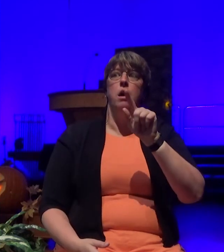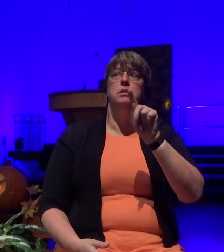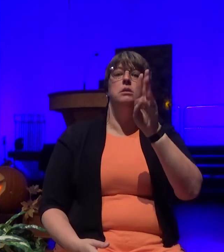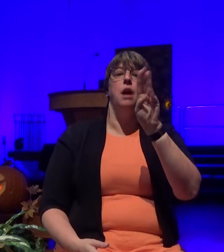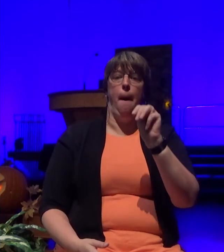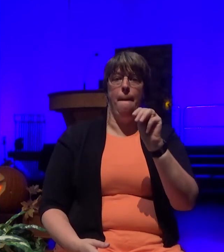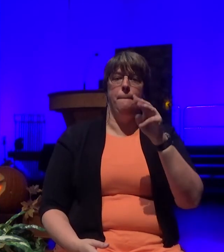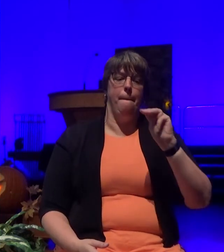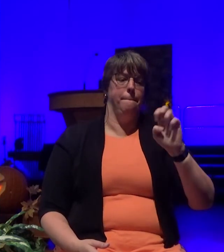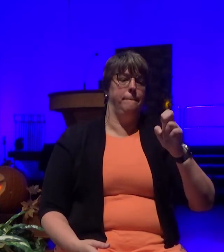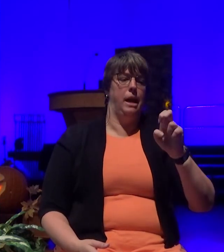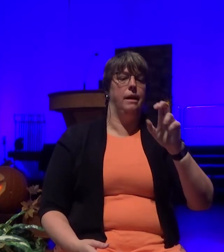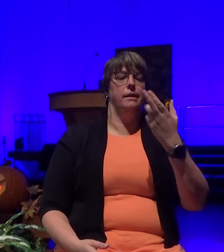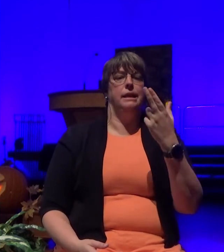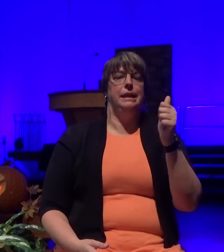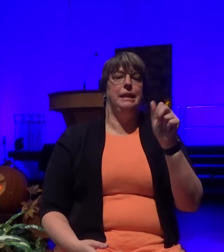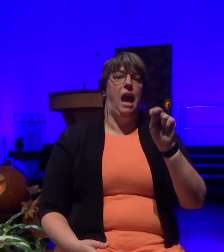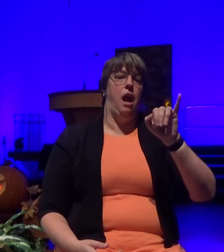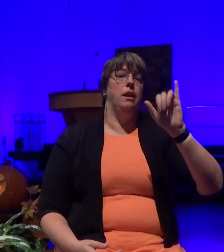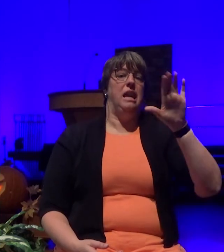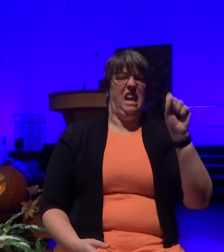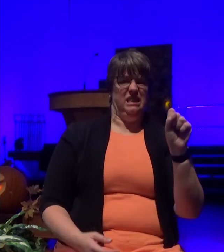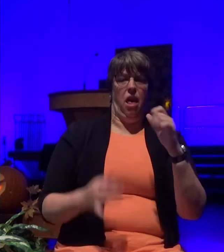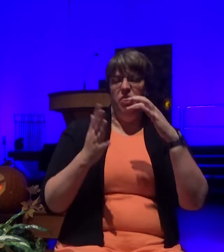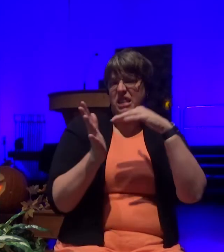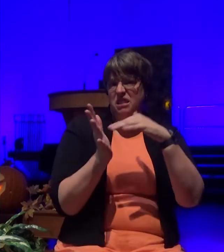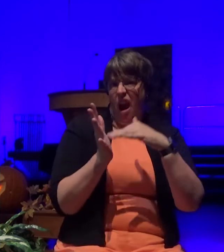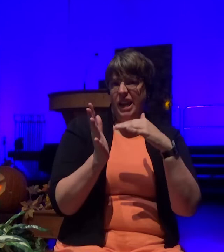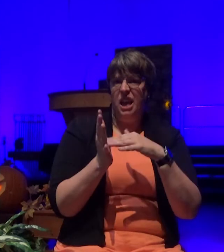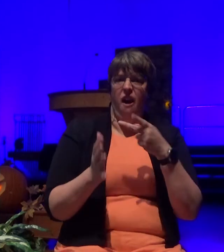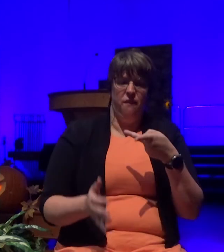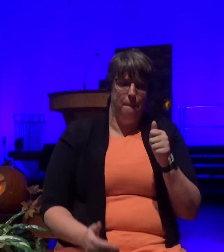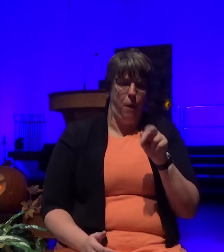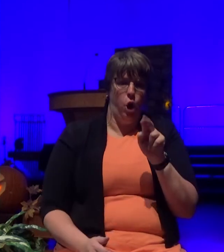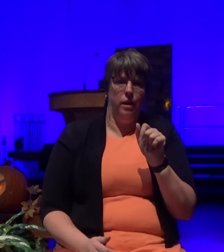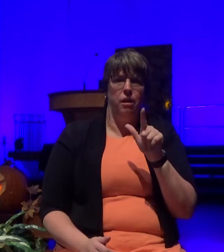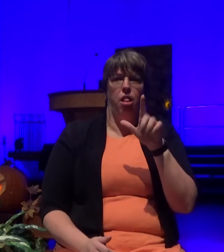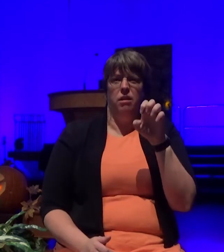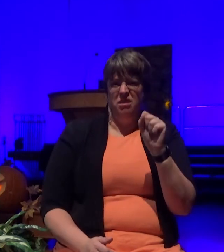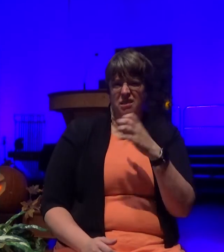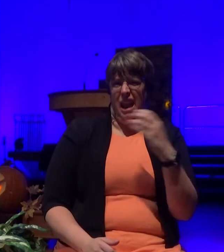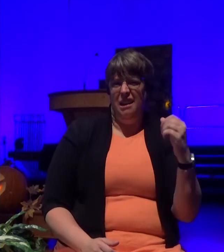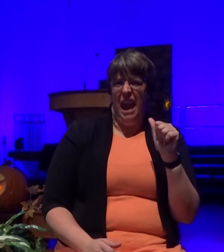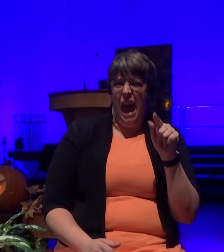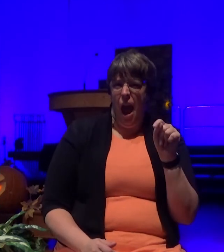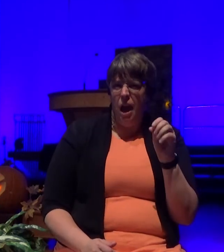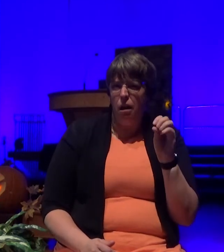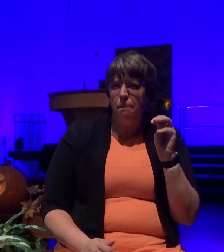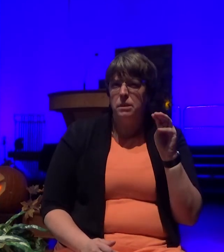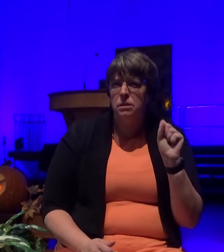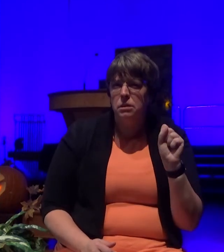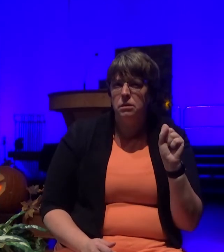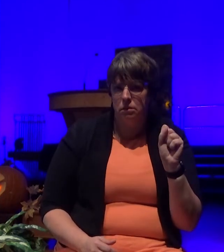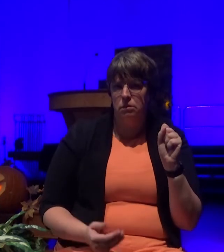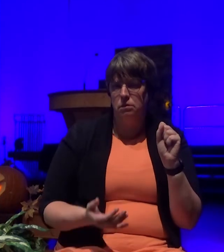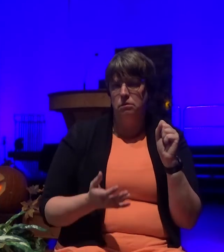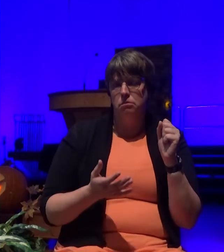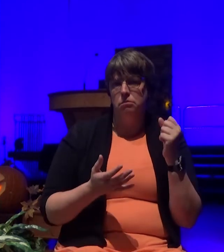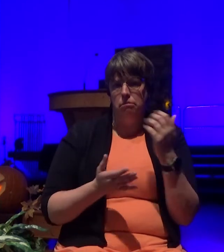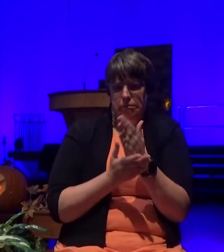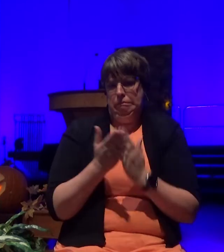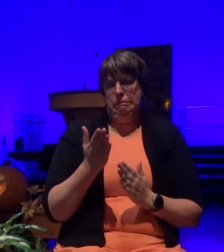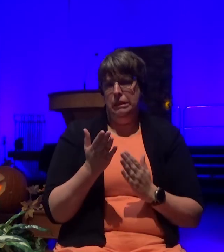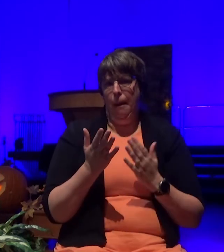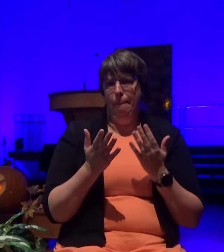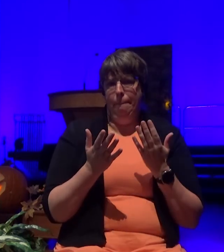study of the behavior of particles and atoms. It's long been theorized and and some experiments have shown that